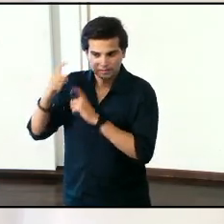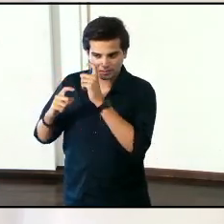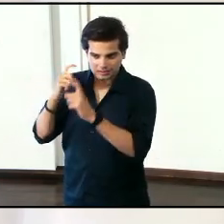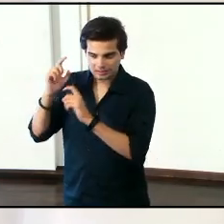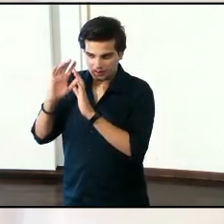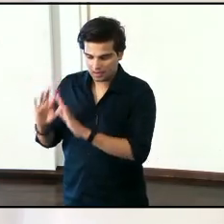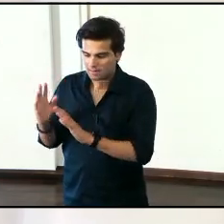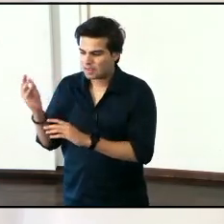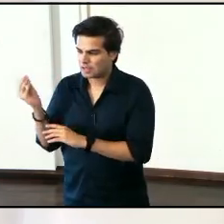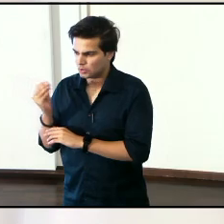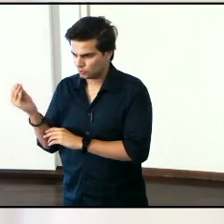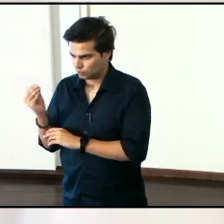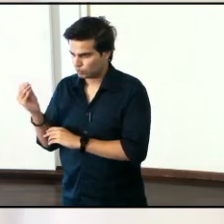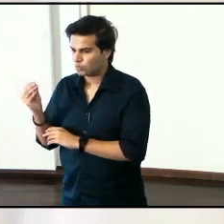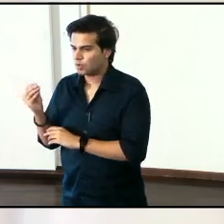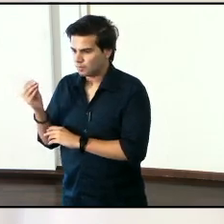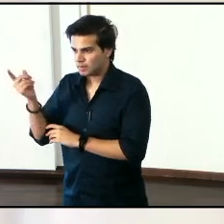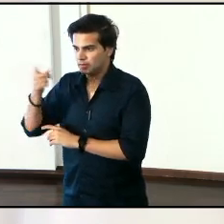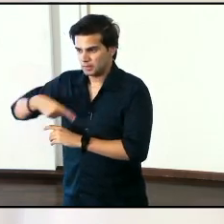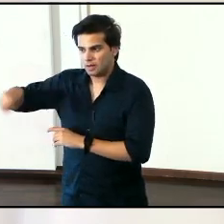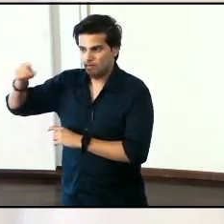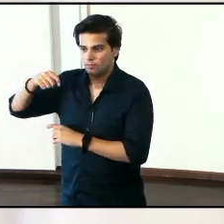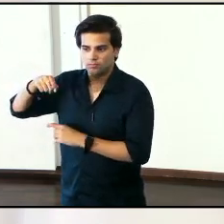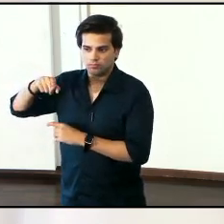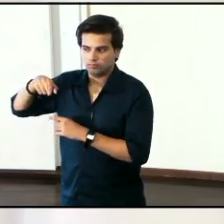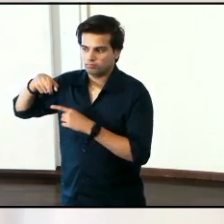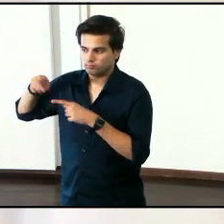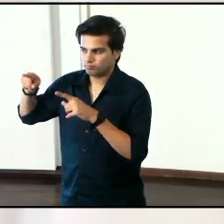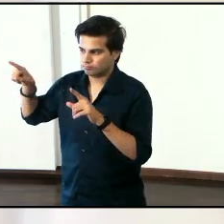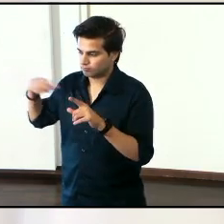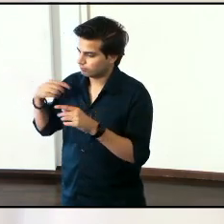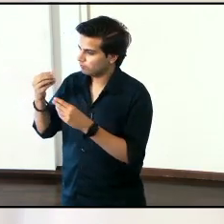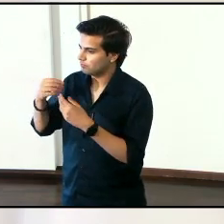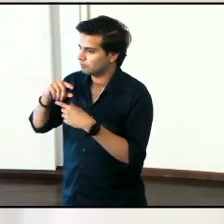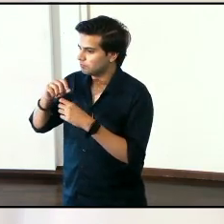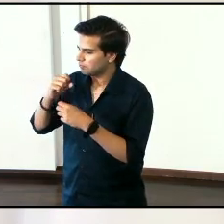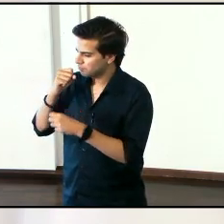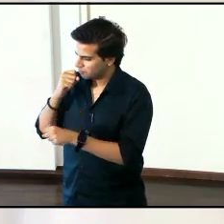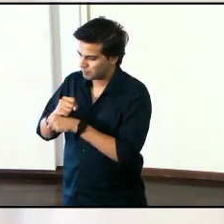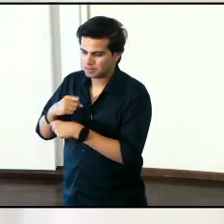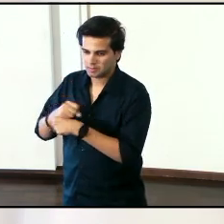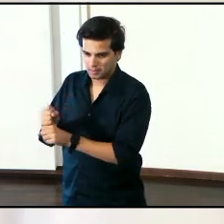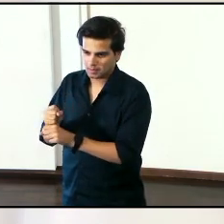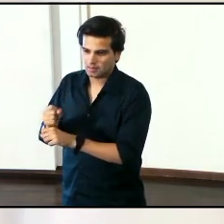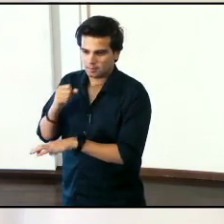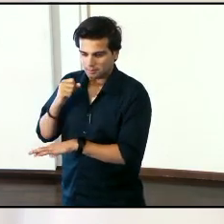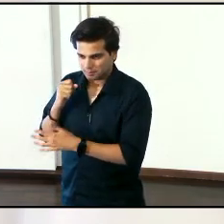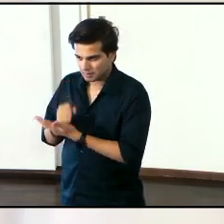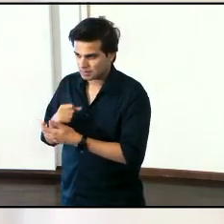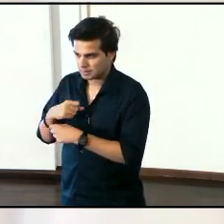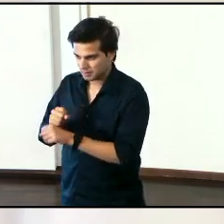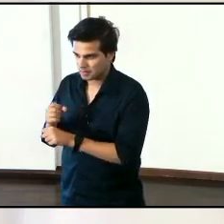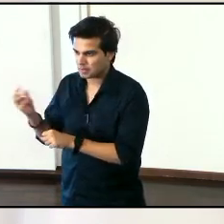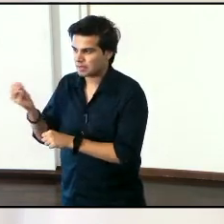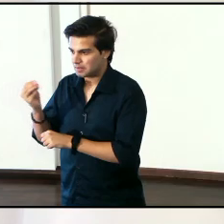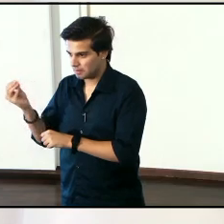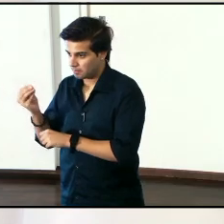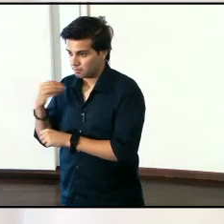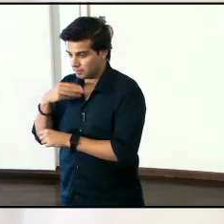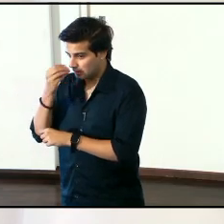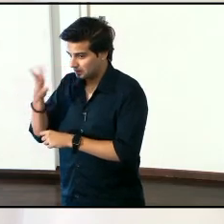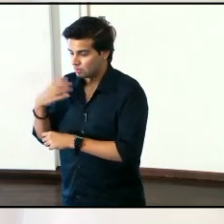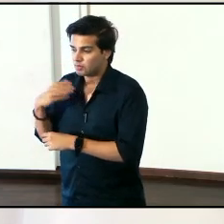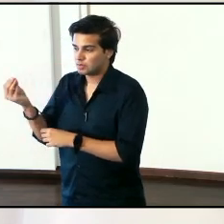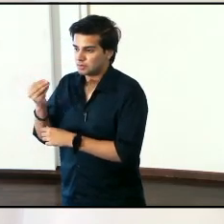do need to build it, and it's not easy. And as those of us who have tried a little bit of trying to